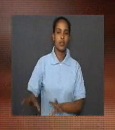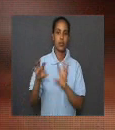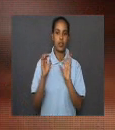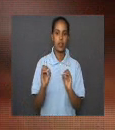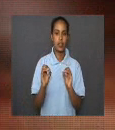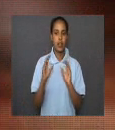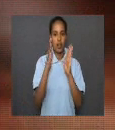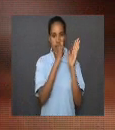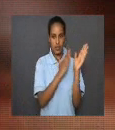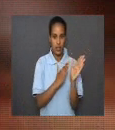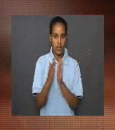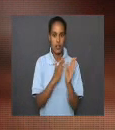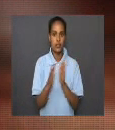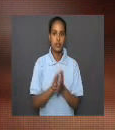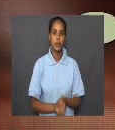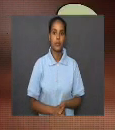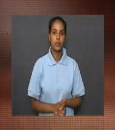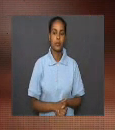Students, let's get ready.